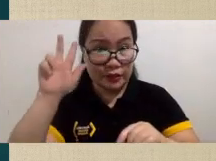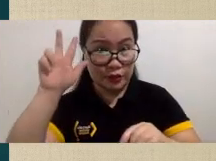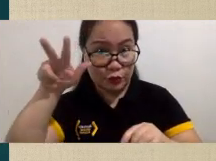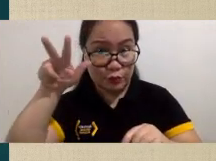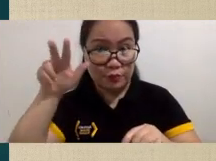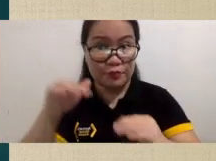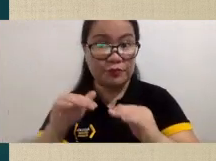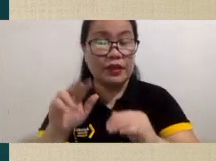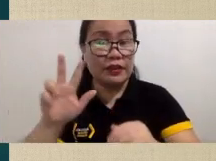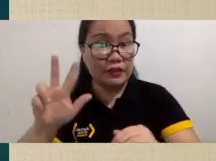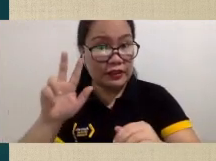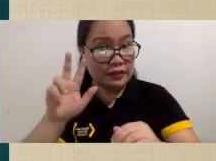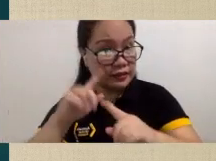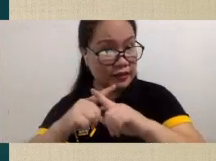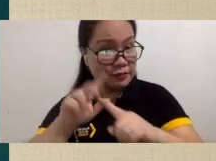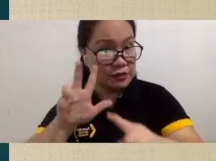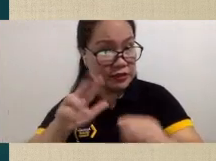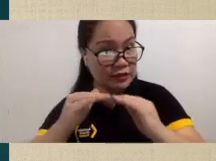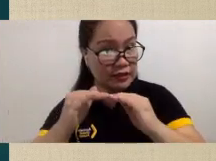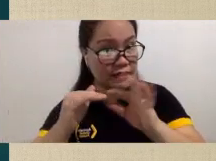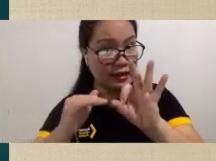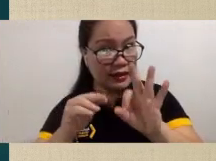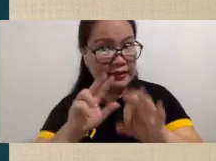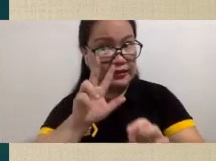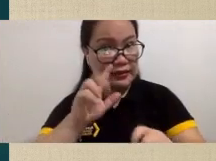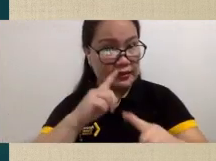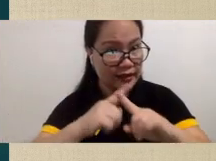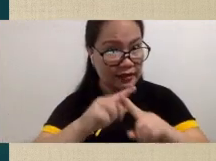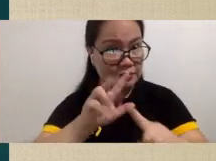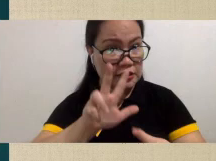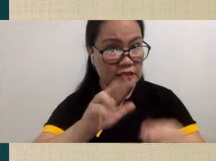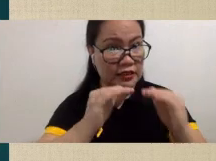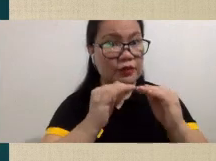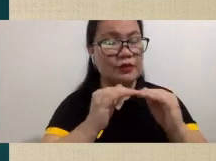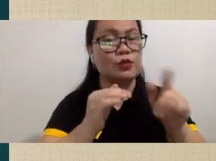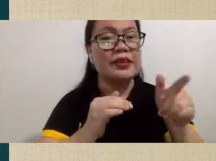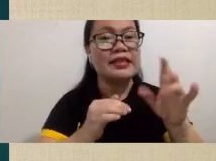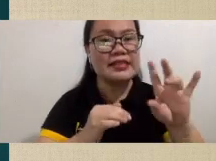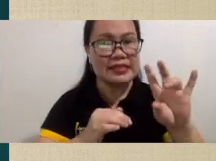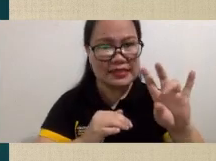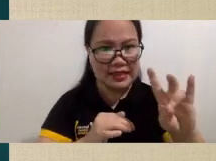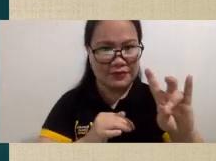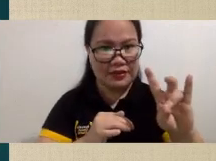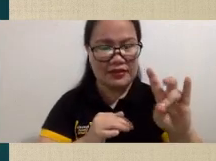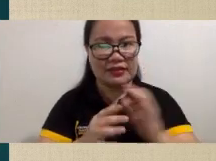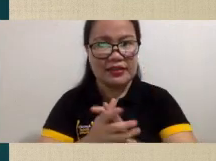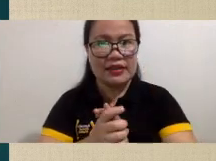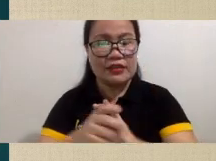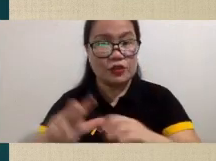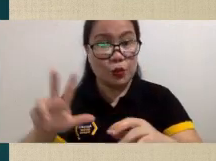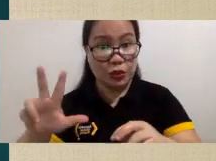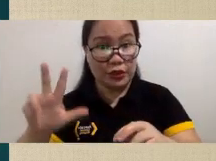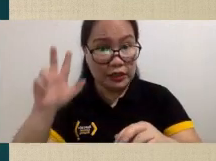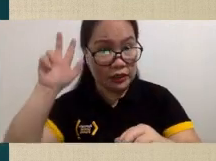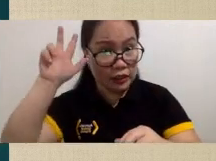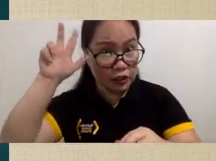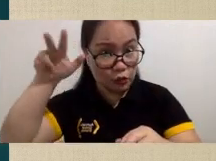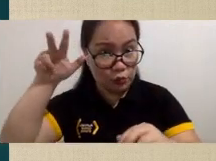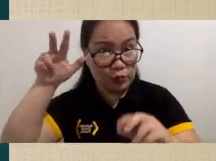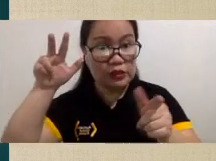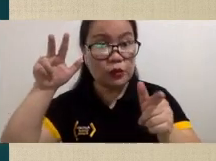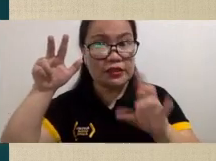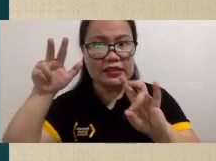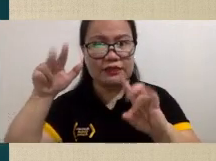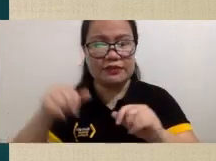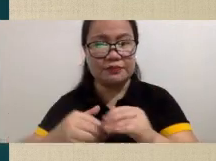so that is 3 times 3, 9 times 3, that is 27. So, 3 cube is equal to 27.